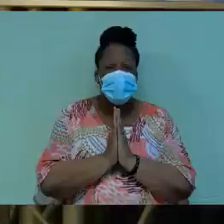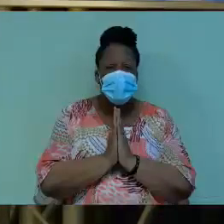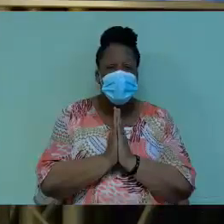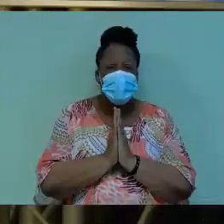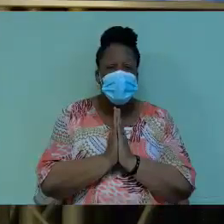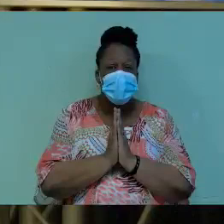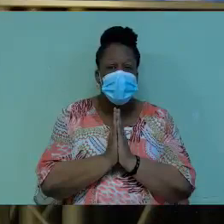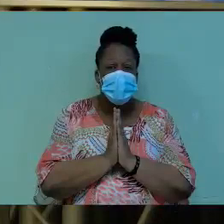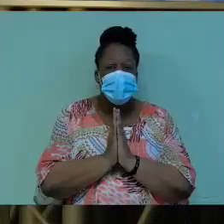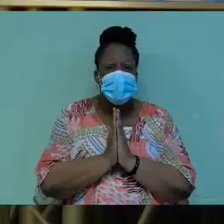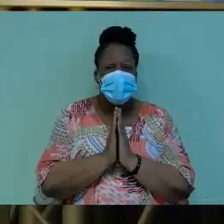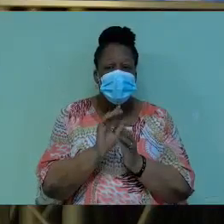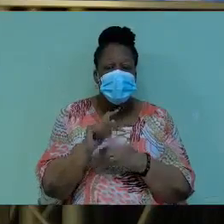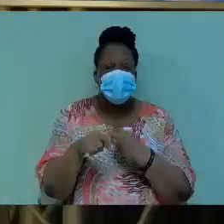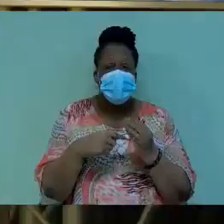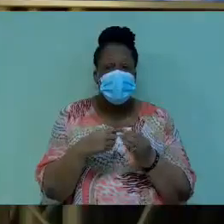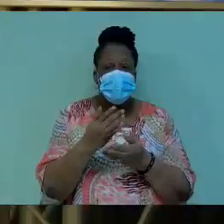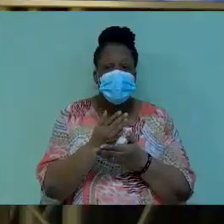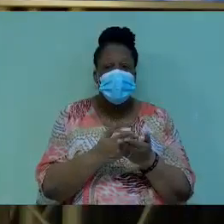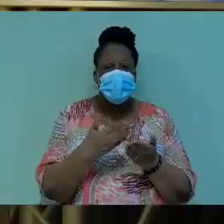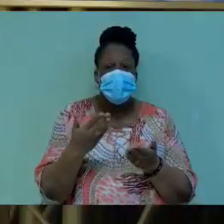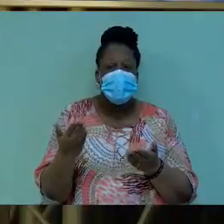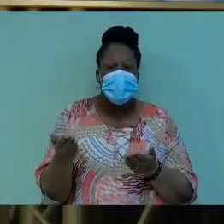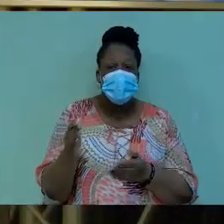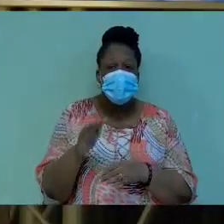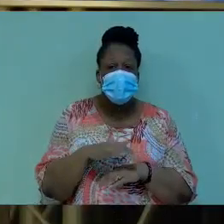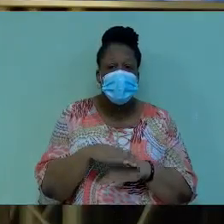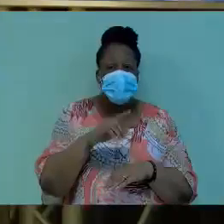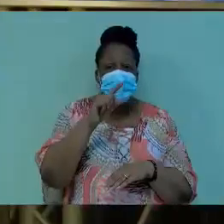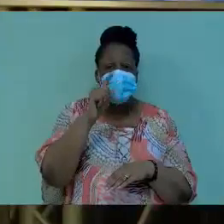Facebook page that belongs to a